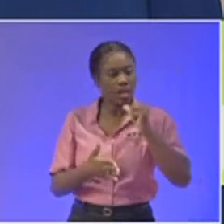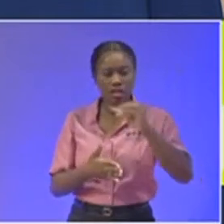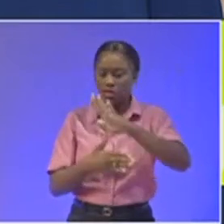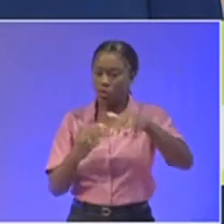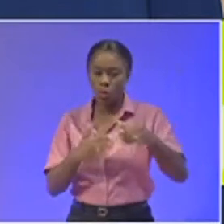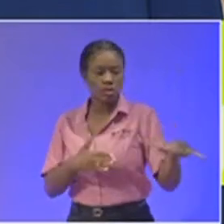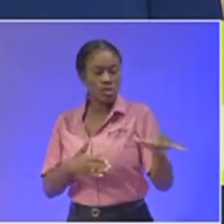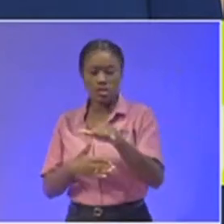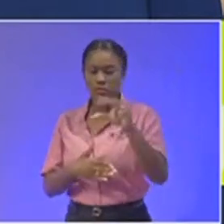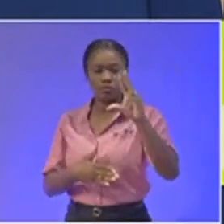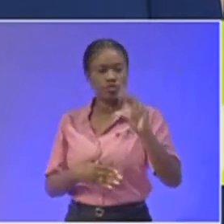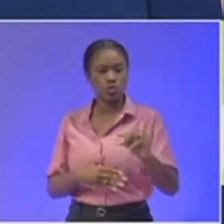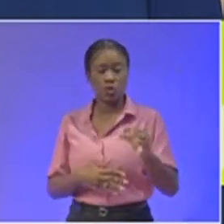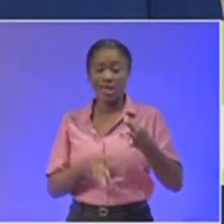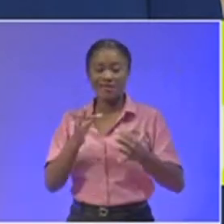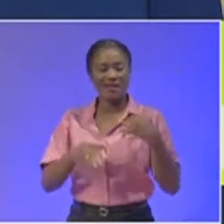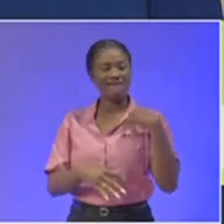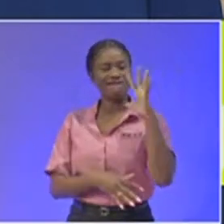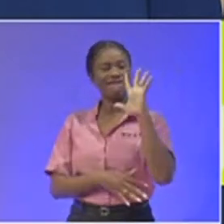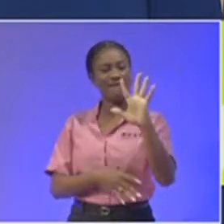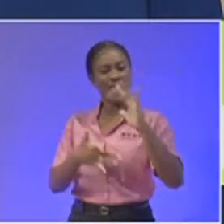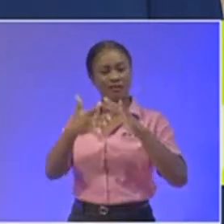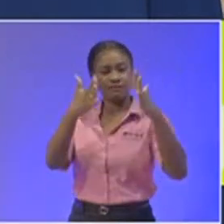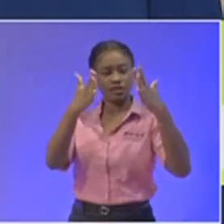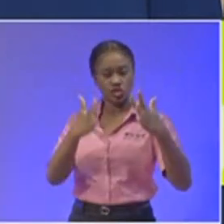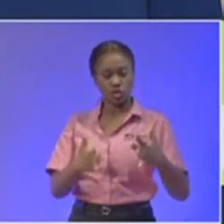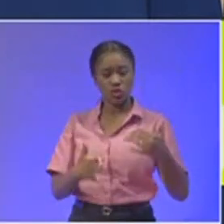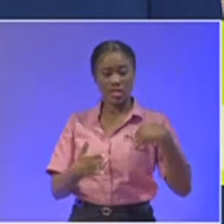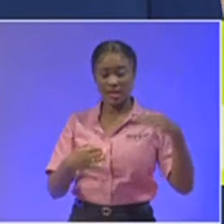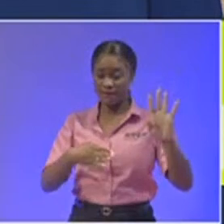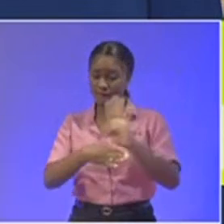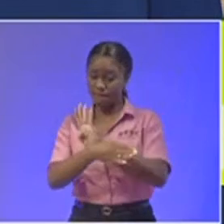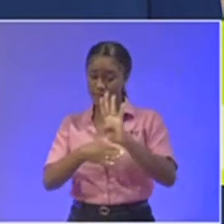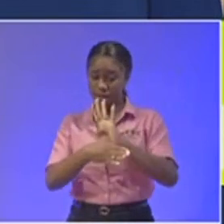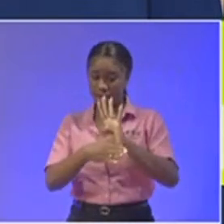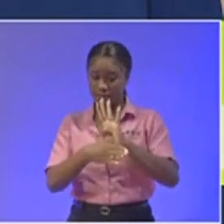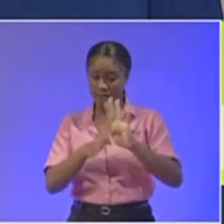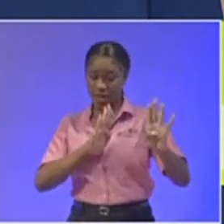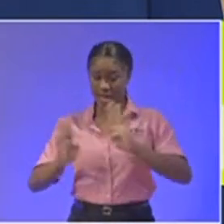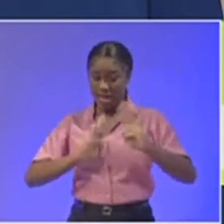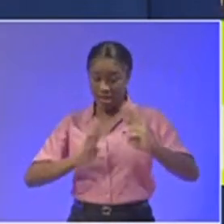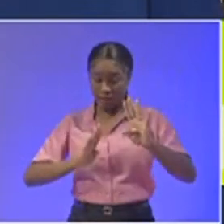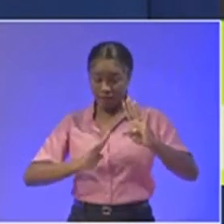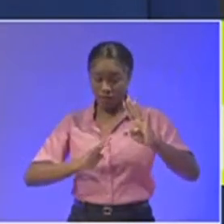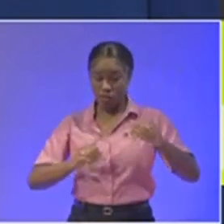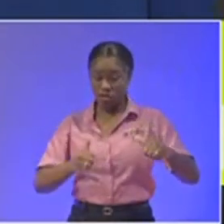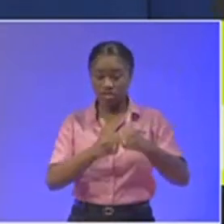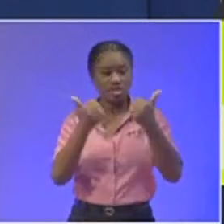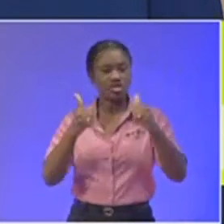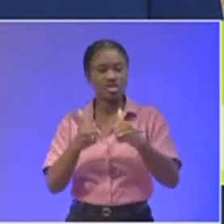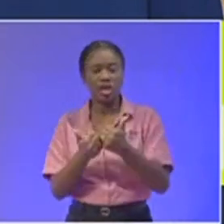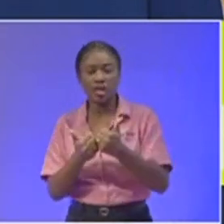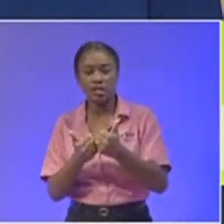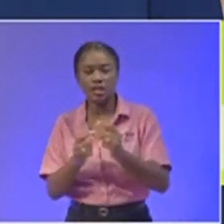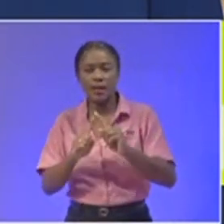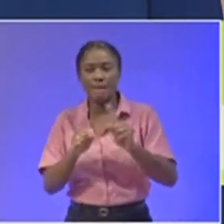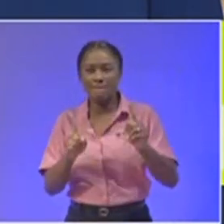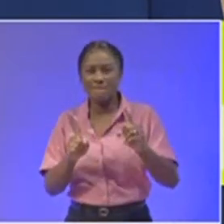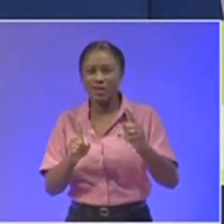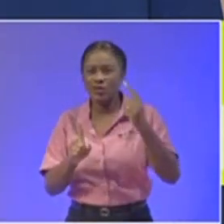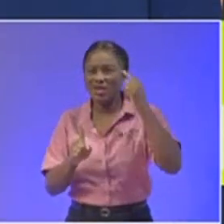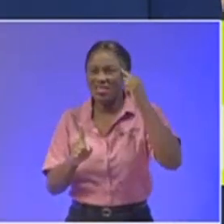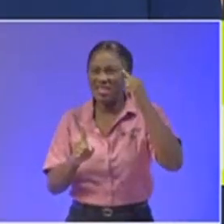if we have 5 students who are presenting with behavioral challenges, because of the ecosystem issues behind